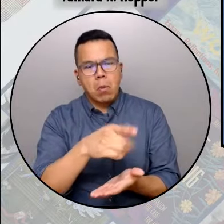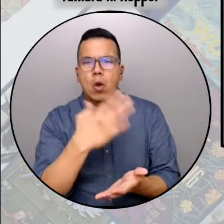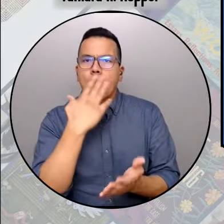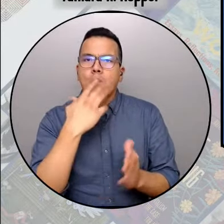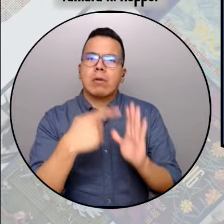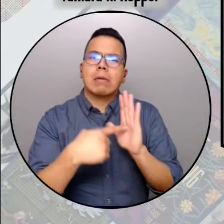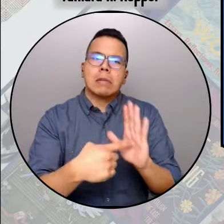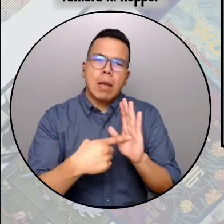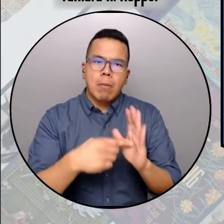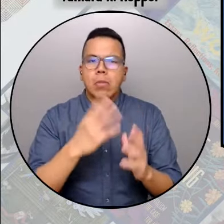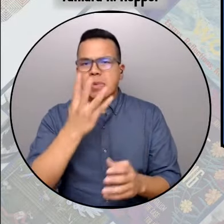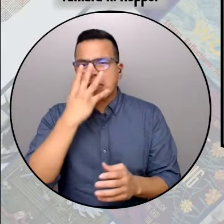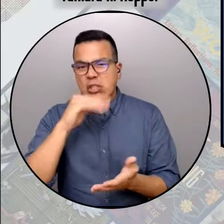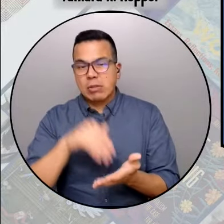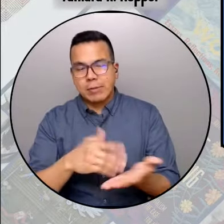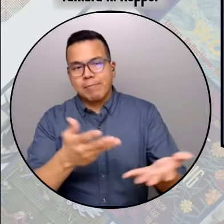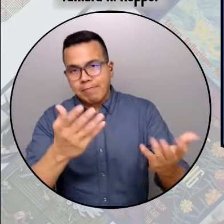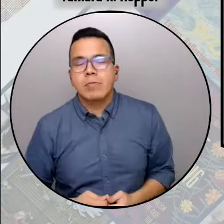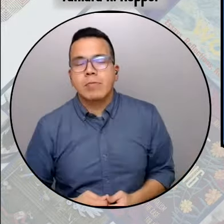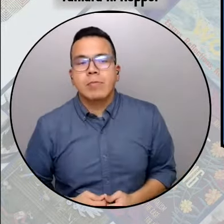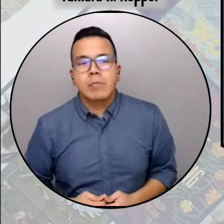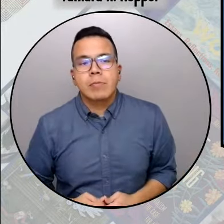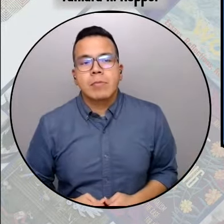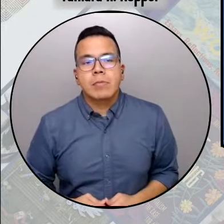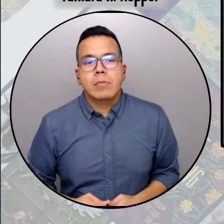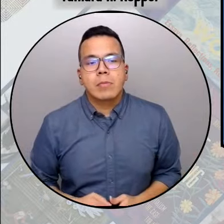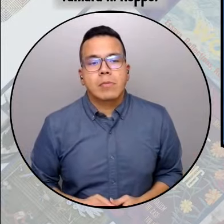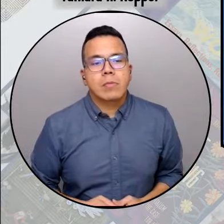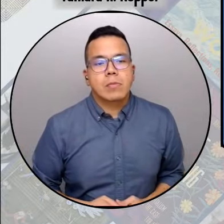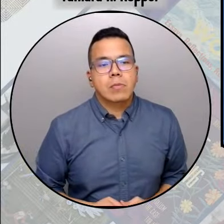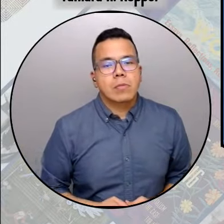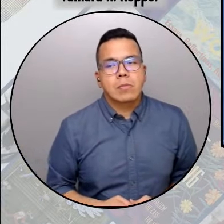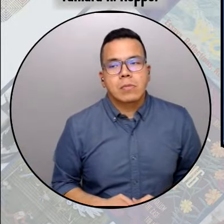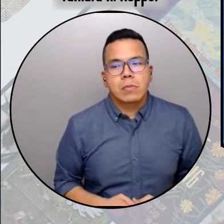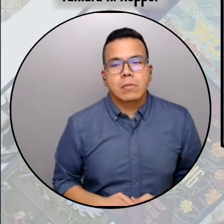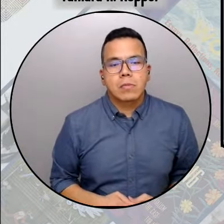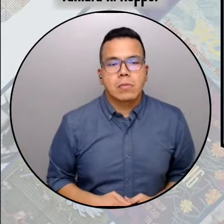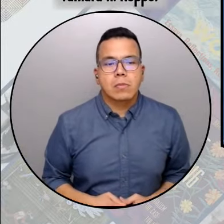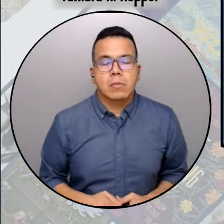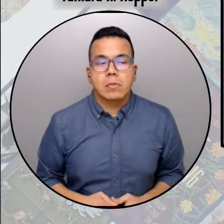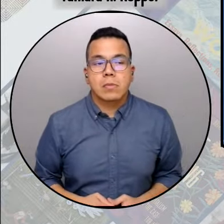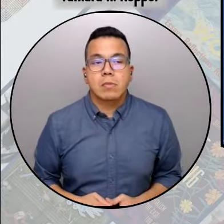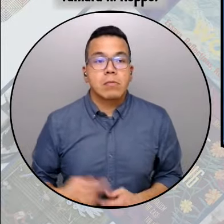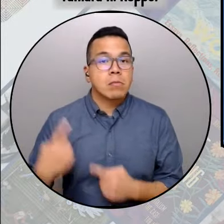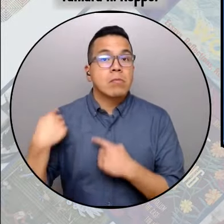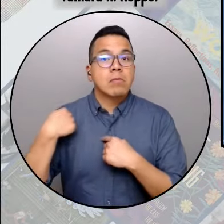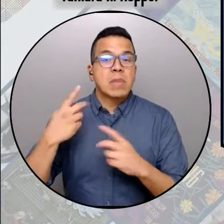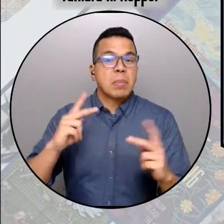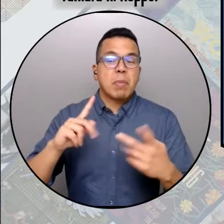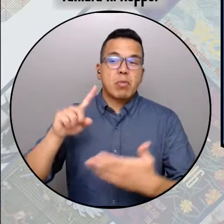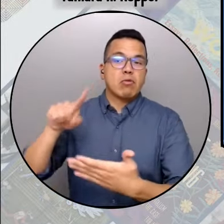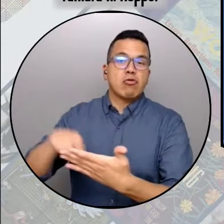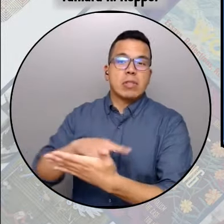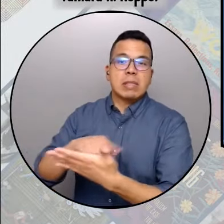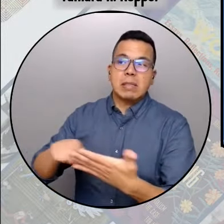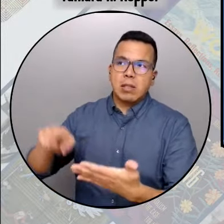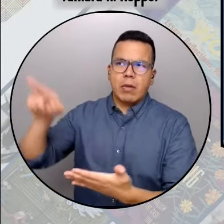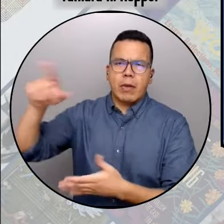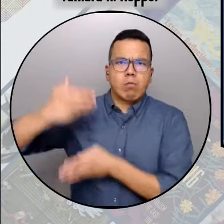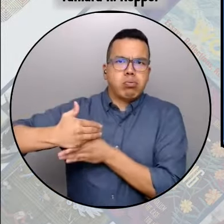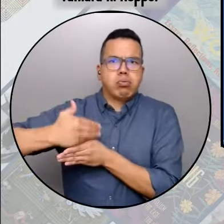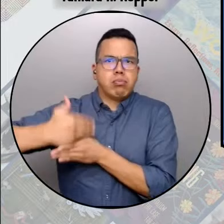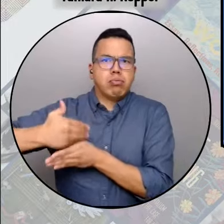center. Also, because there's been a lot of critiques around transparency, and this is something in 9/11, I used to